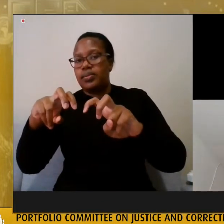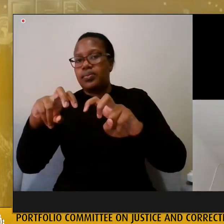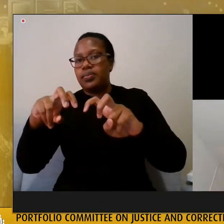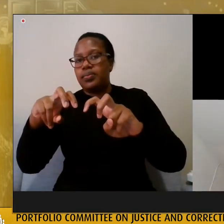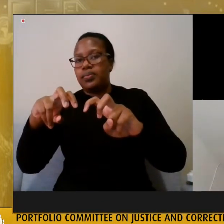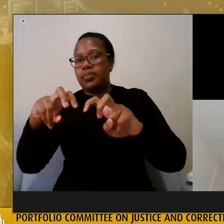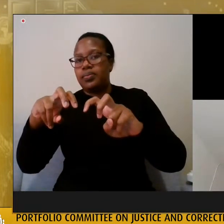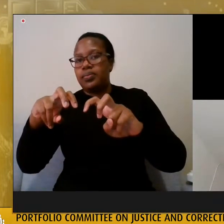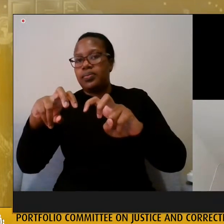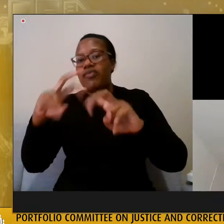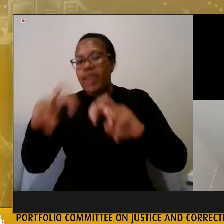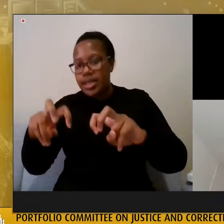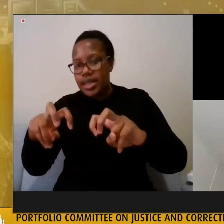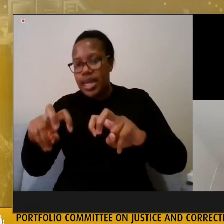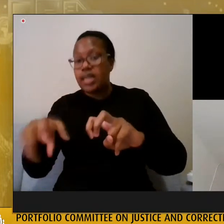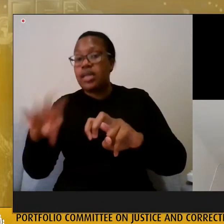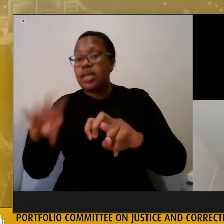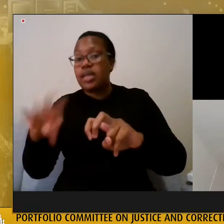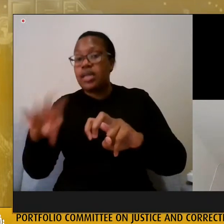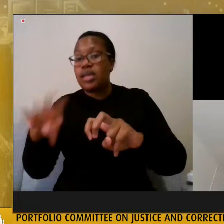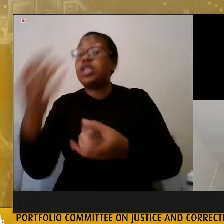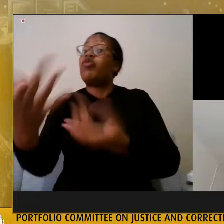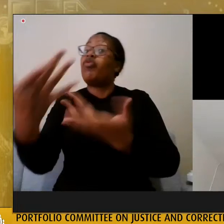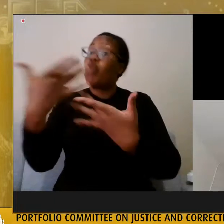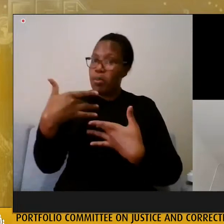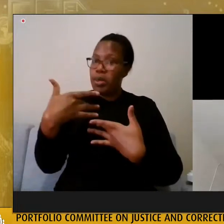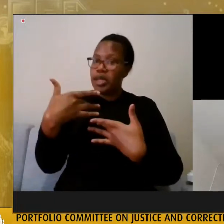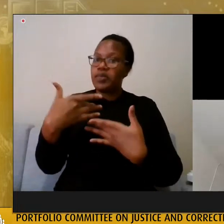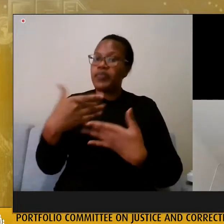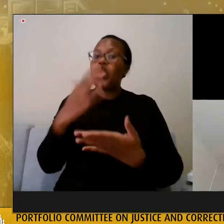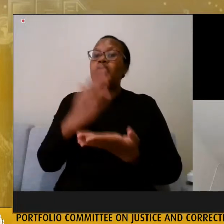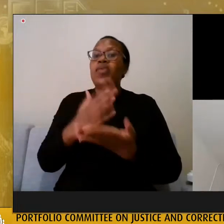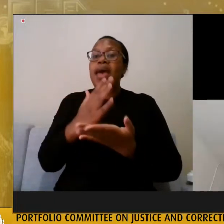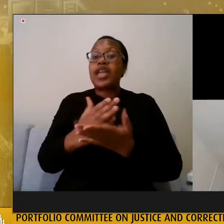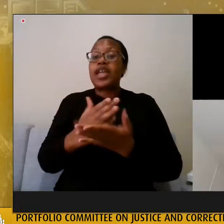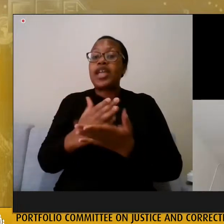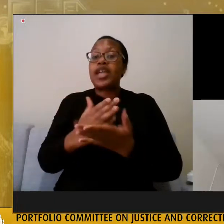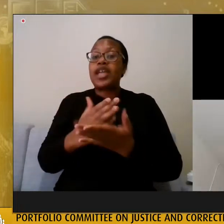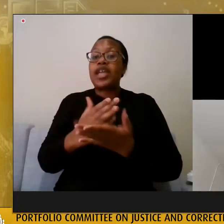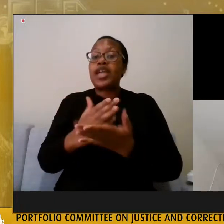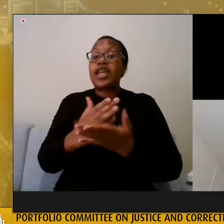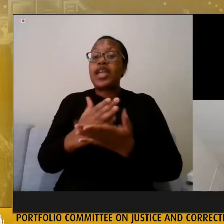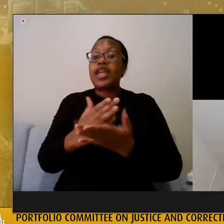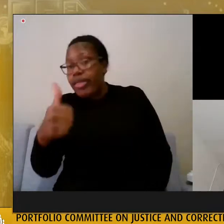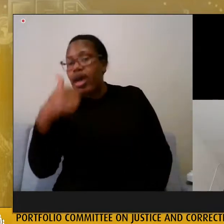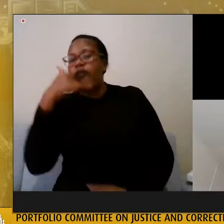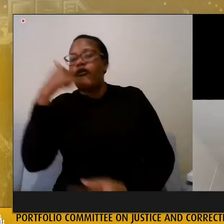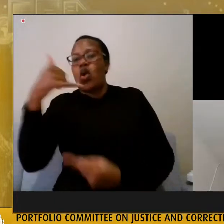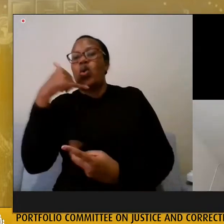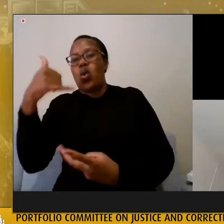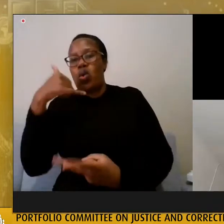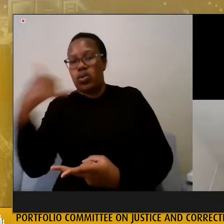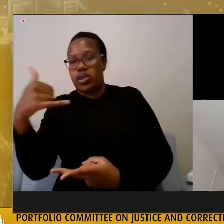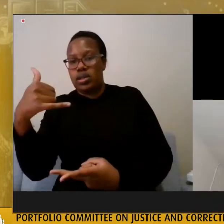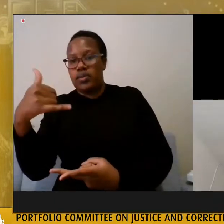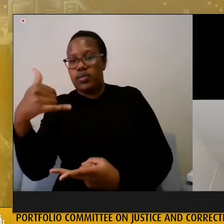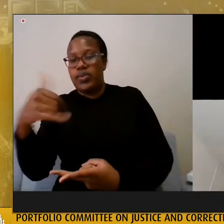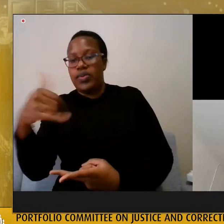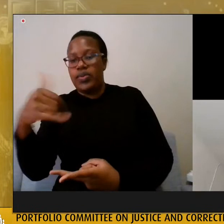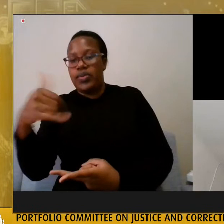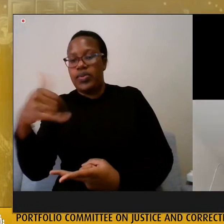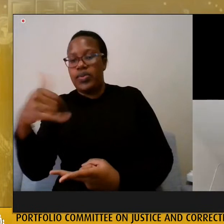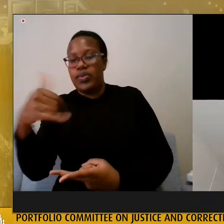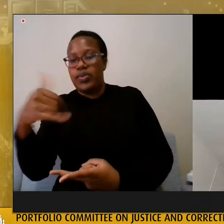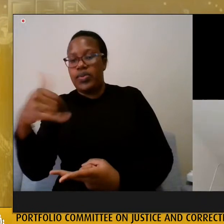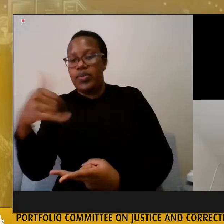then we were advised that there were 48 other counts, and that's when the matter was before the Ethics Committee, and the